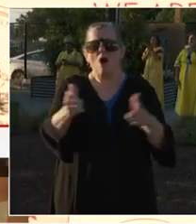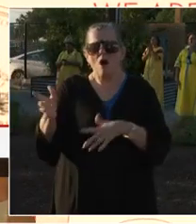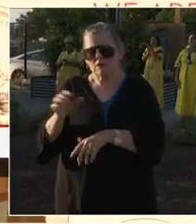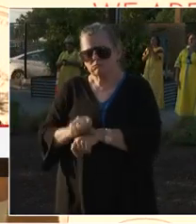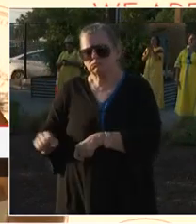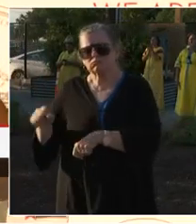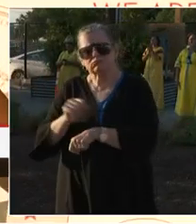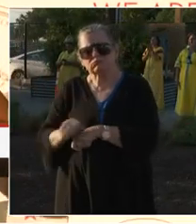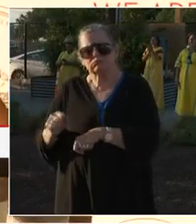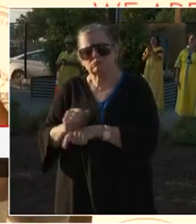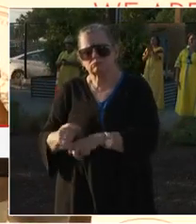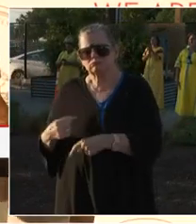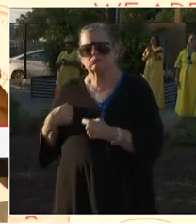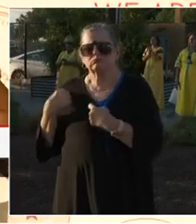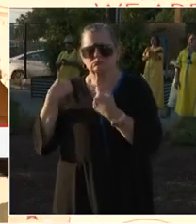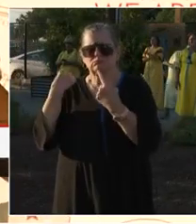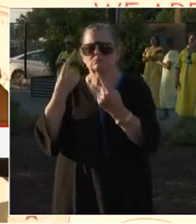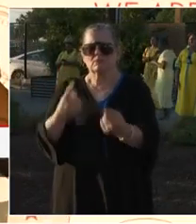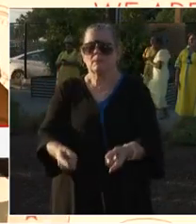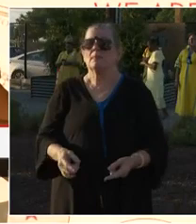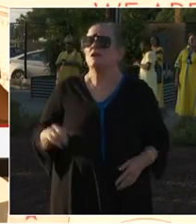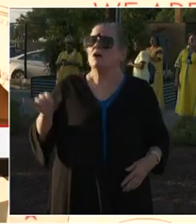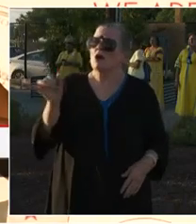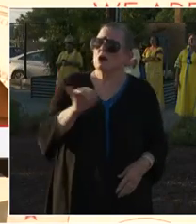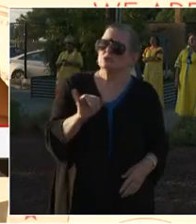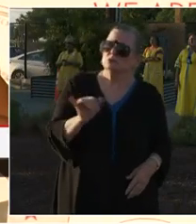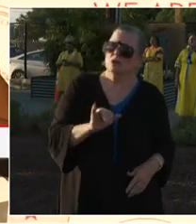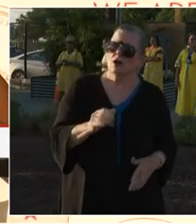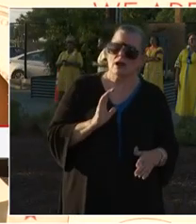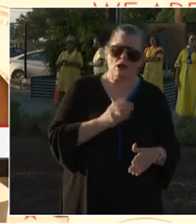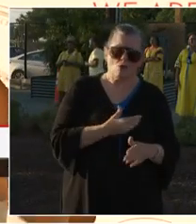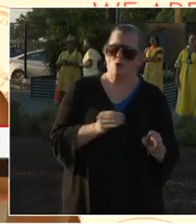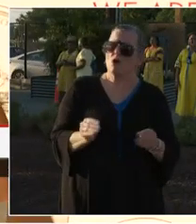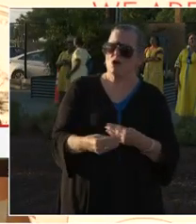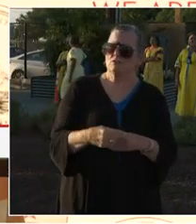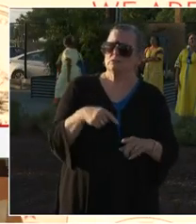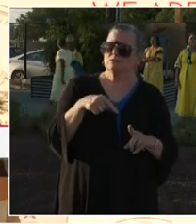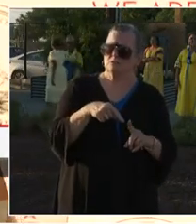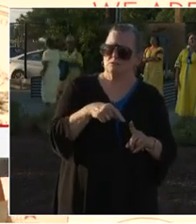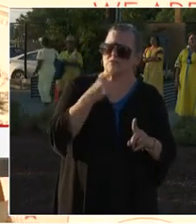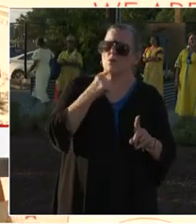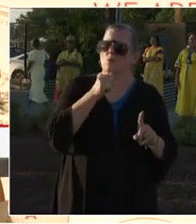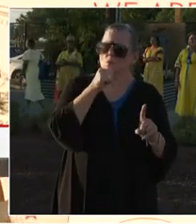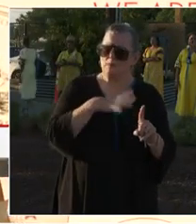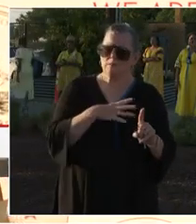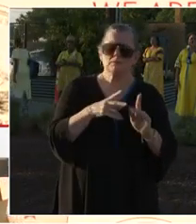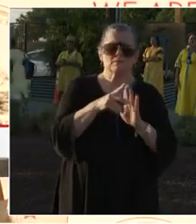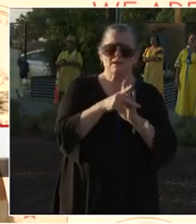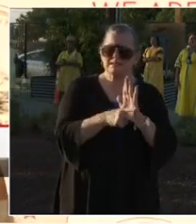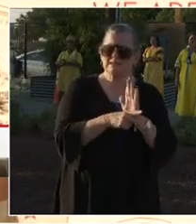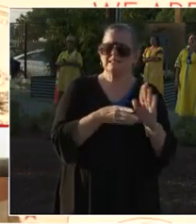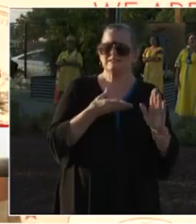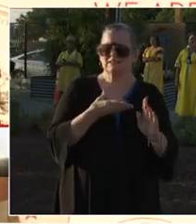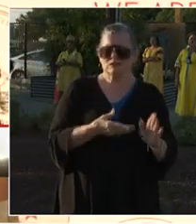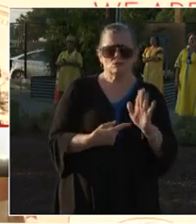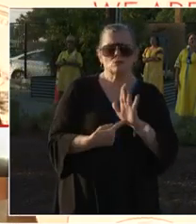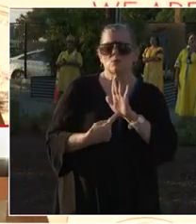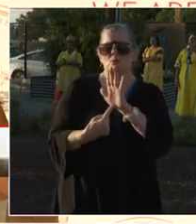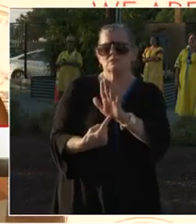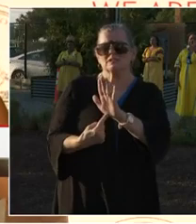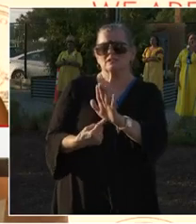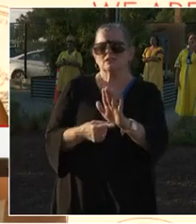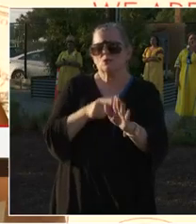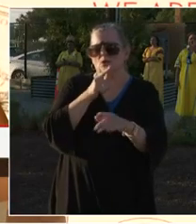do. And also our office of the Women's Policy, and represented today by